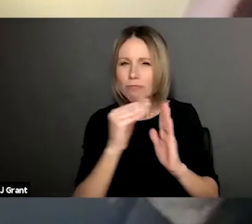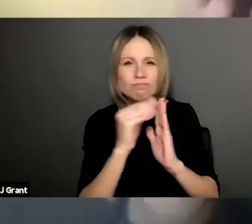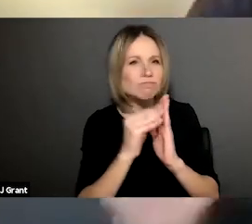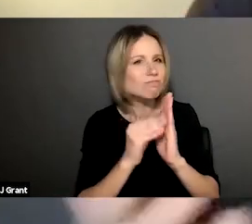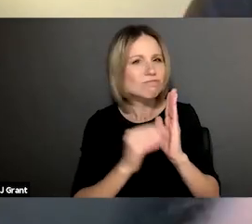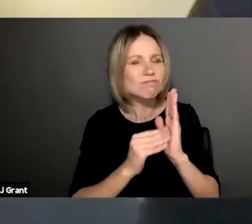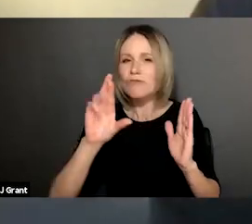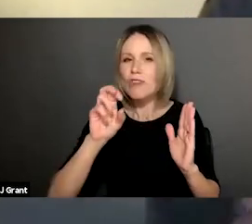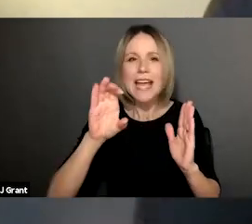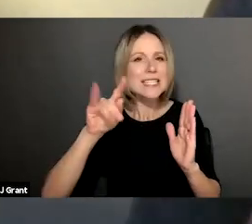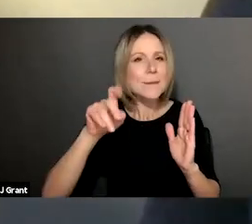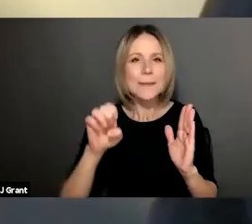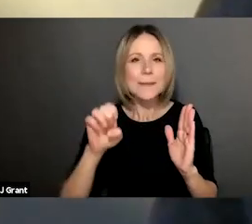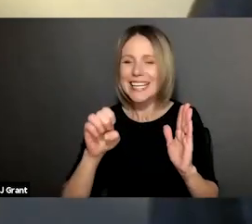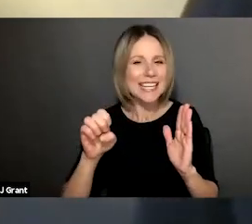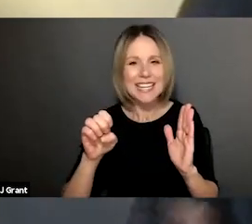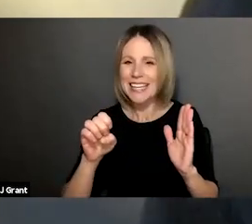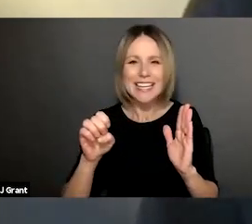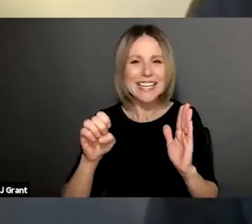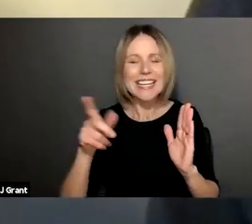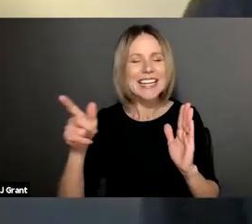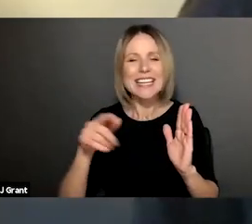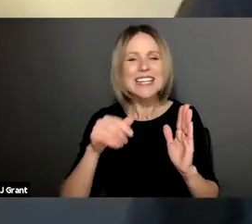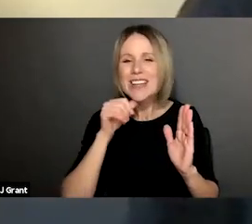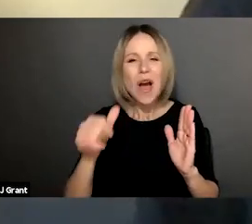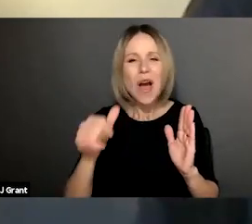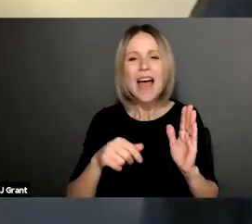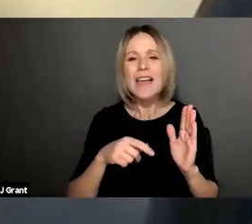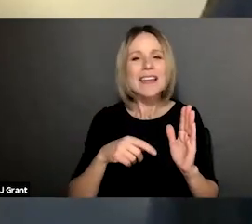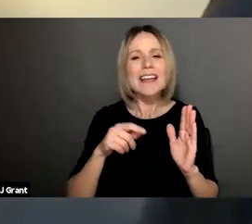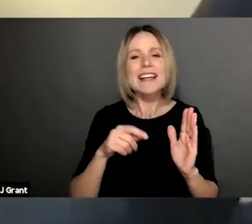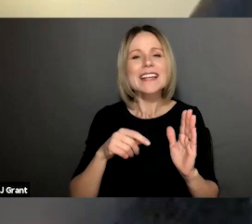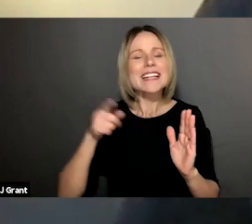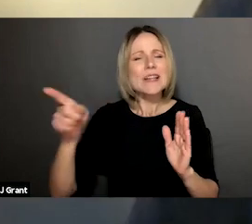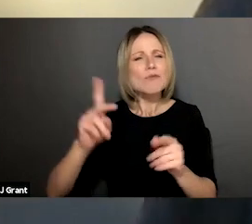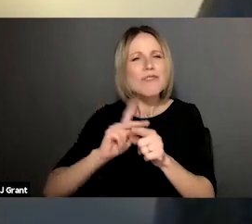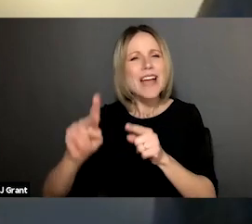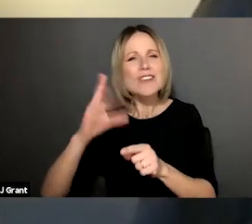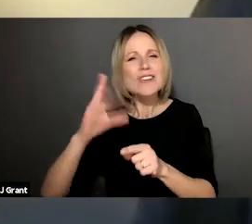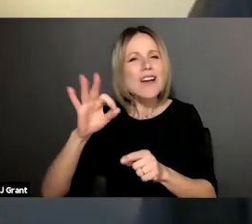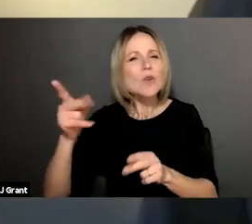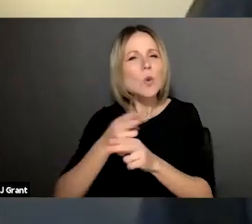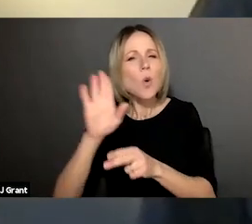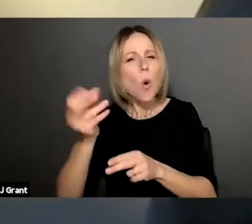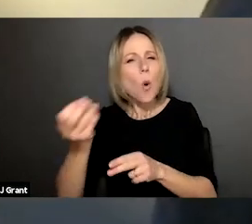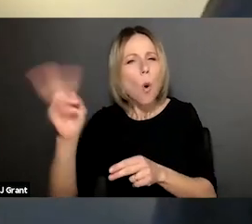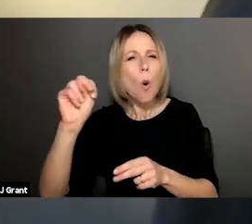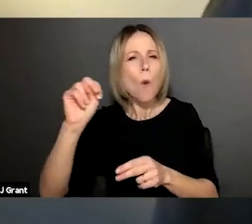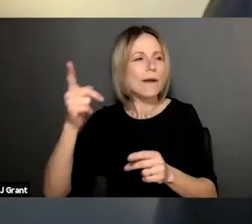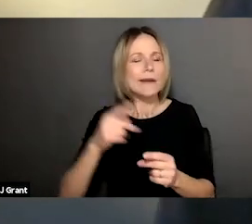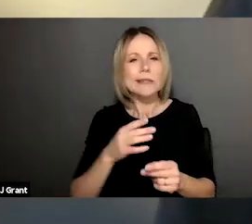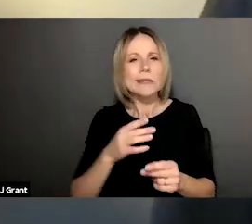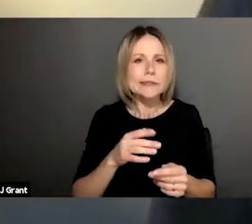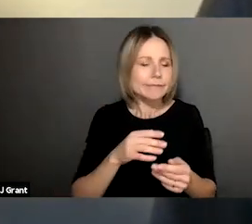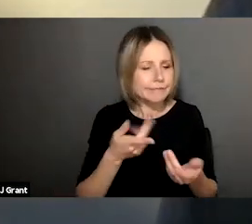writing what they think is helpful to the home cook, when really they're professional chefs who are using their own kind of shorthand, their own